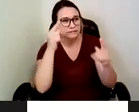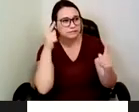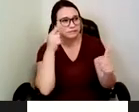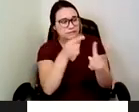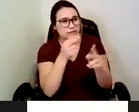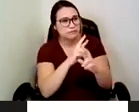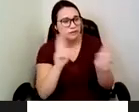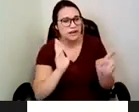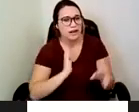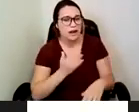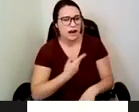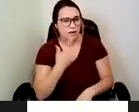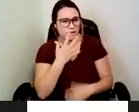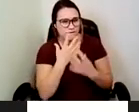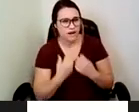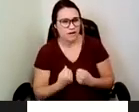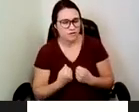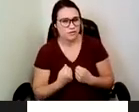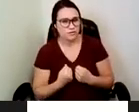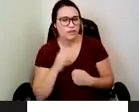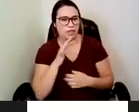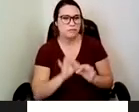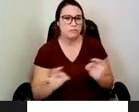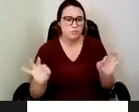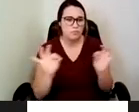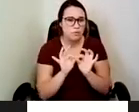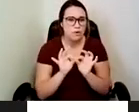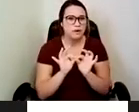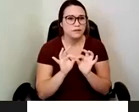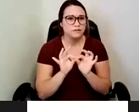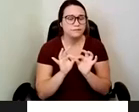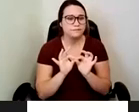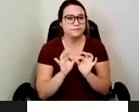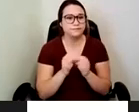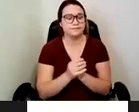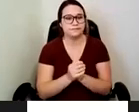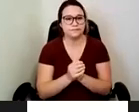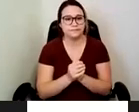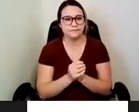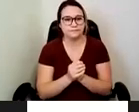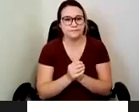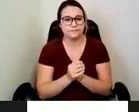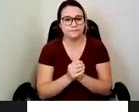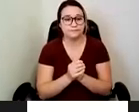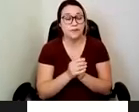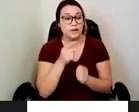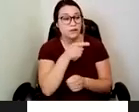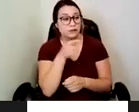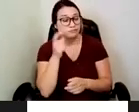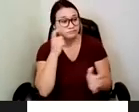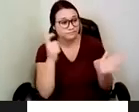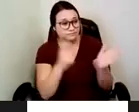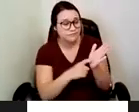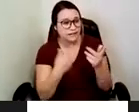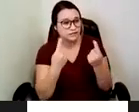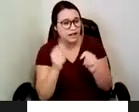what our values are remain important. And those are what we need to recognize and try to